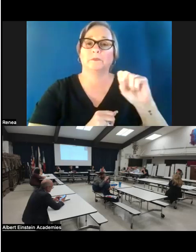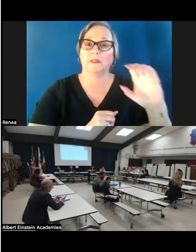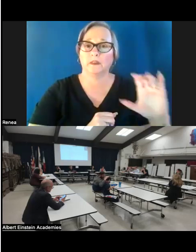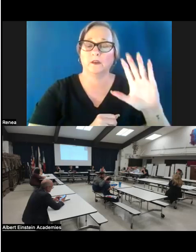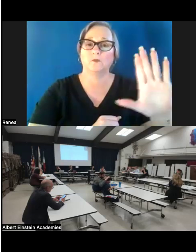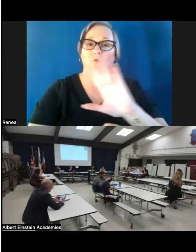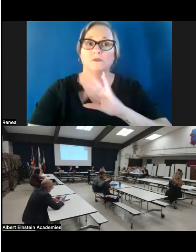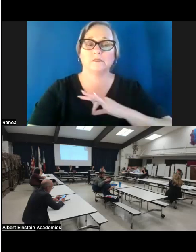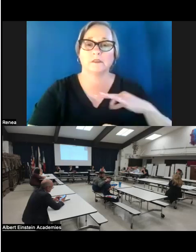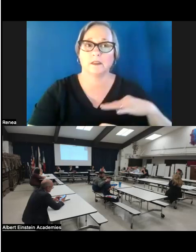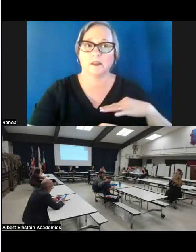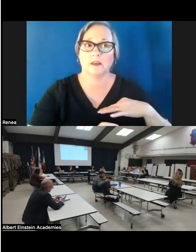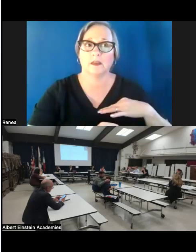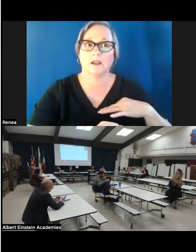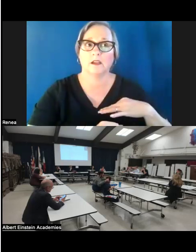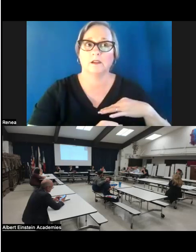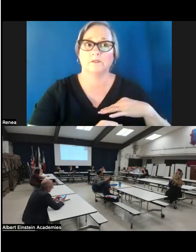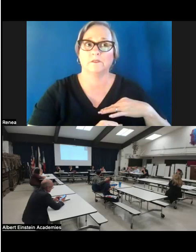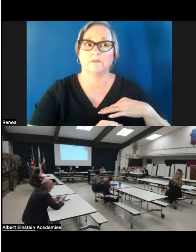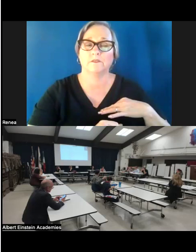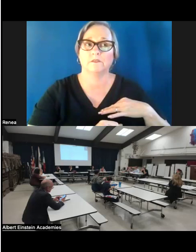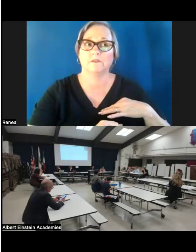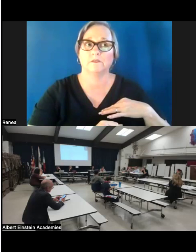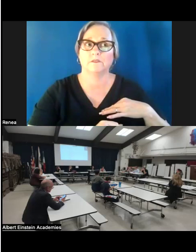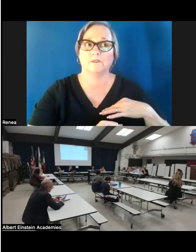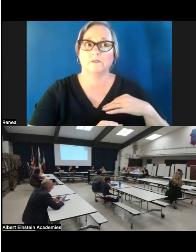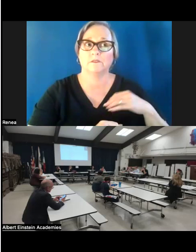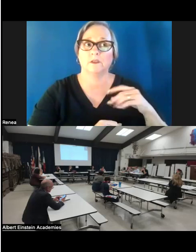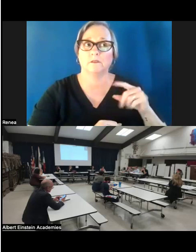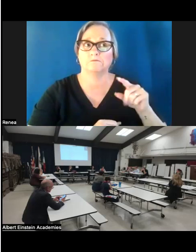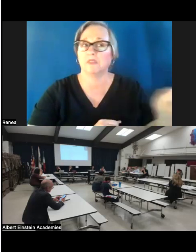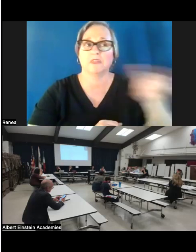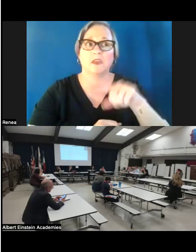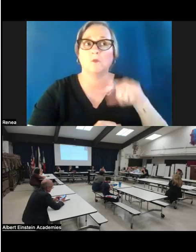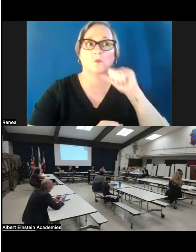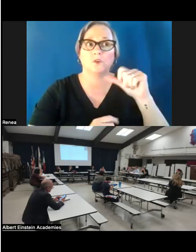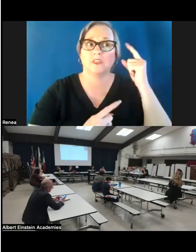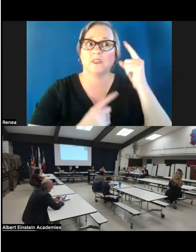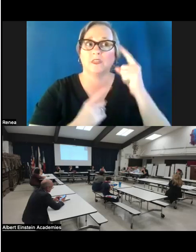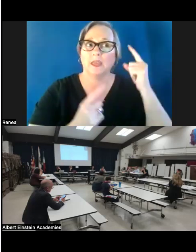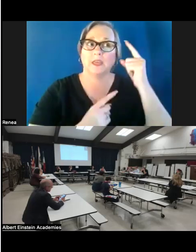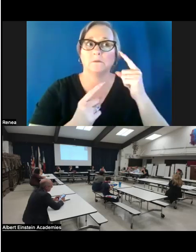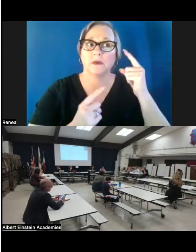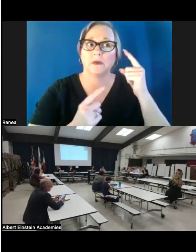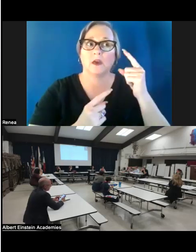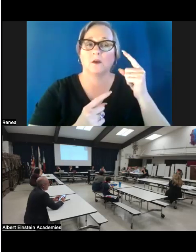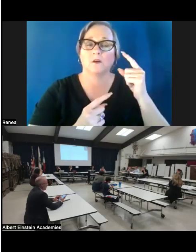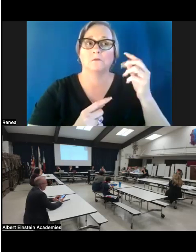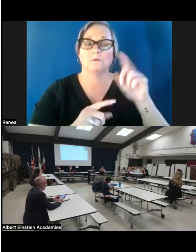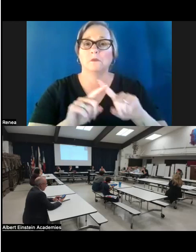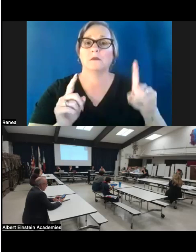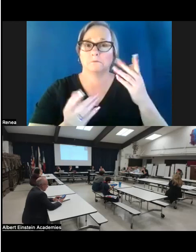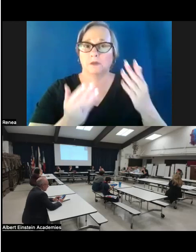whole week or strategically during that week is something we're thinking about. Maybe we can come up with a plan and have that plan in place. Well,